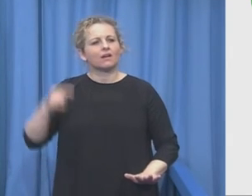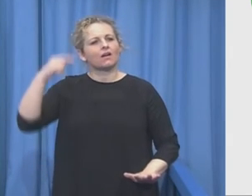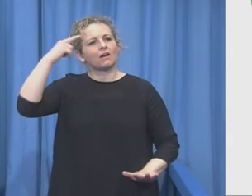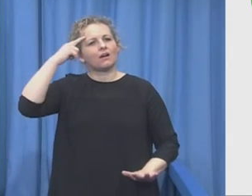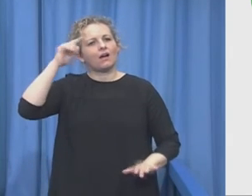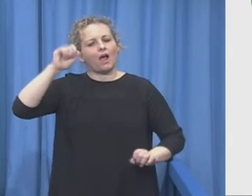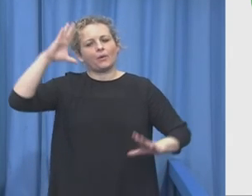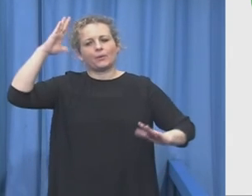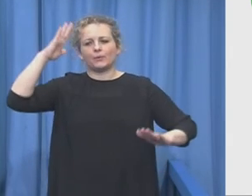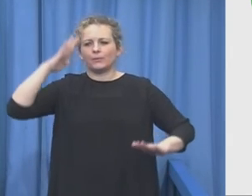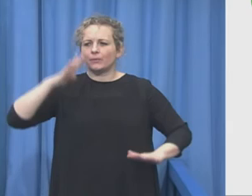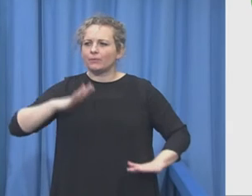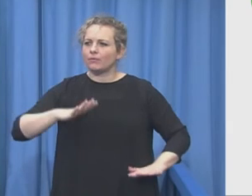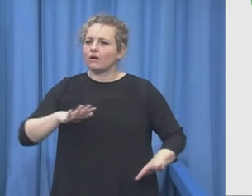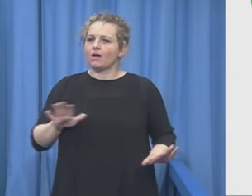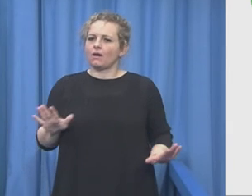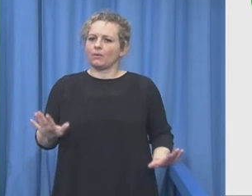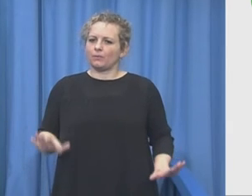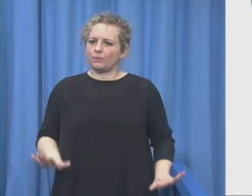society.